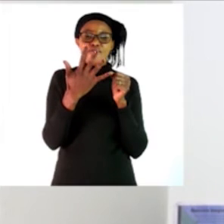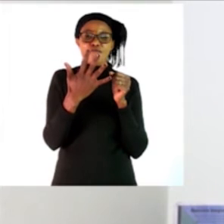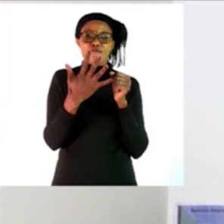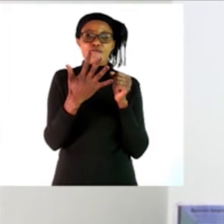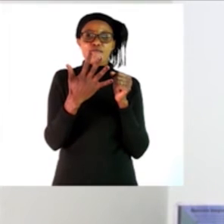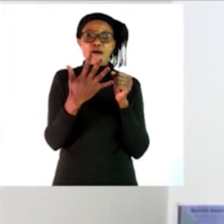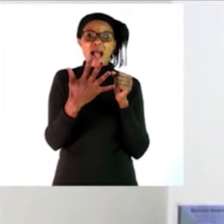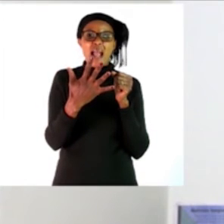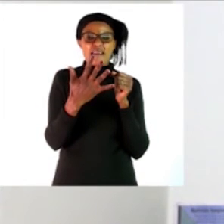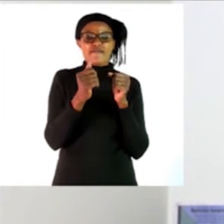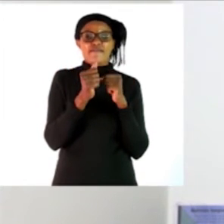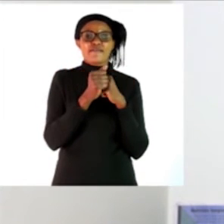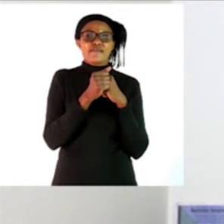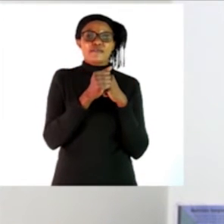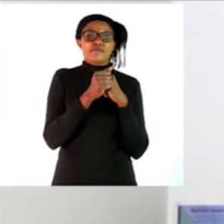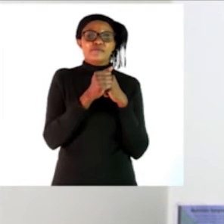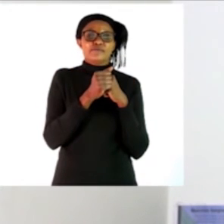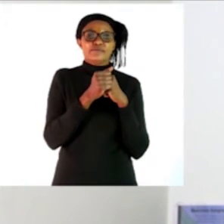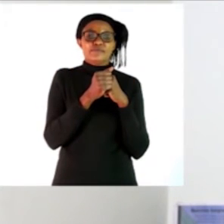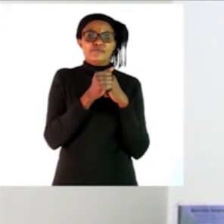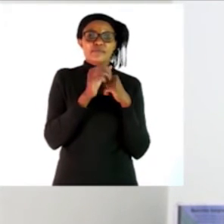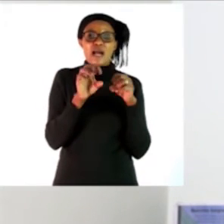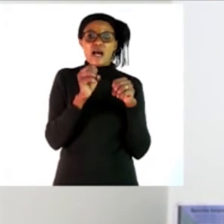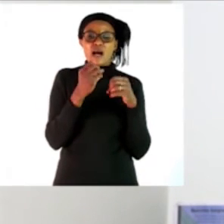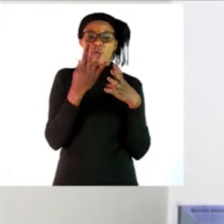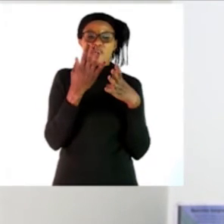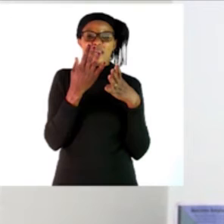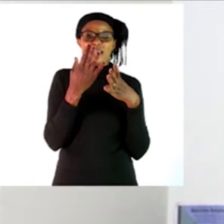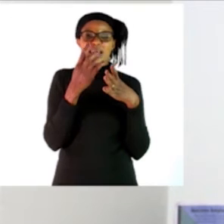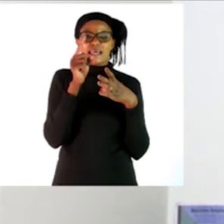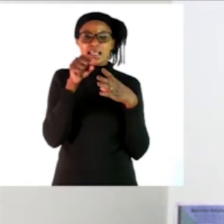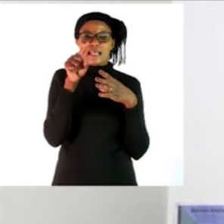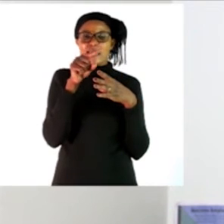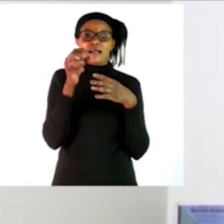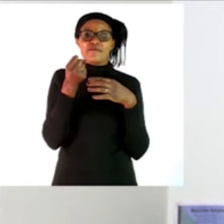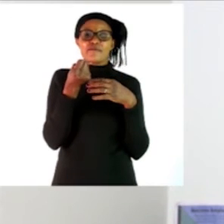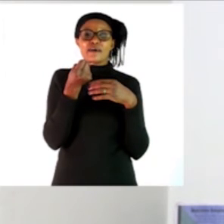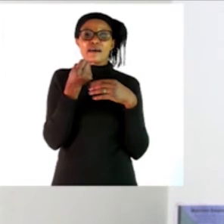4, 5. So how many circles do we have here?